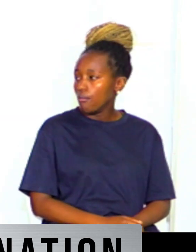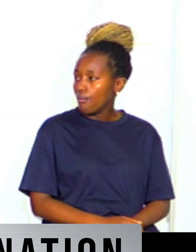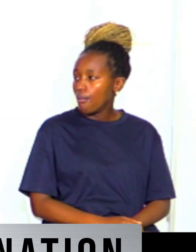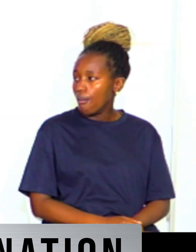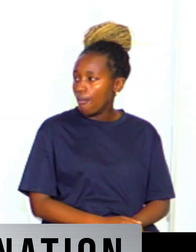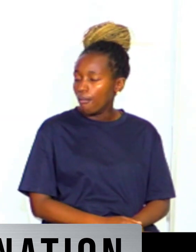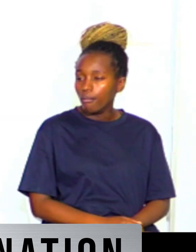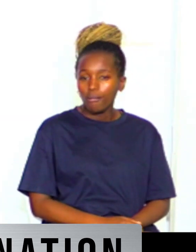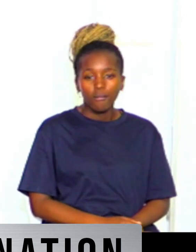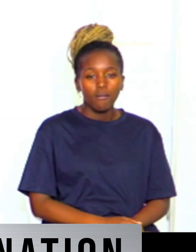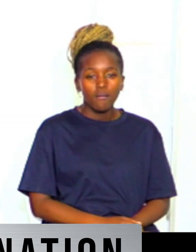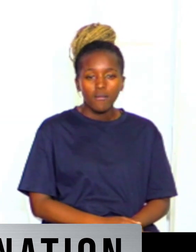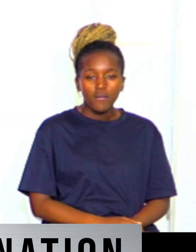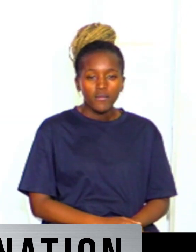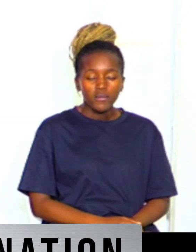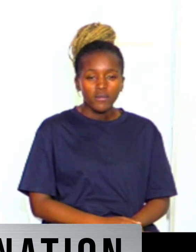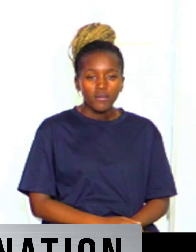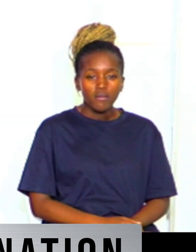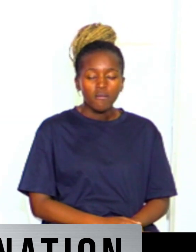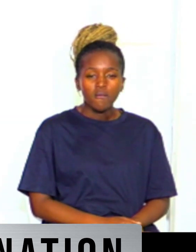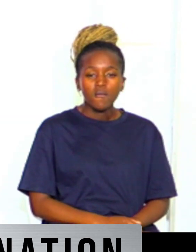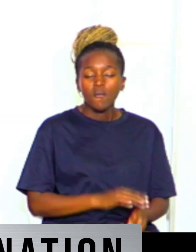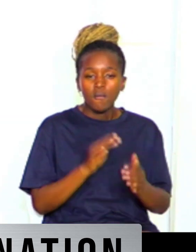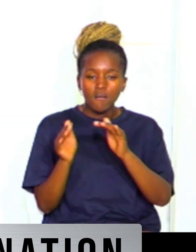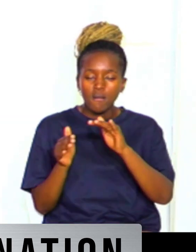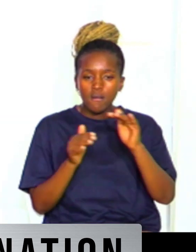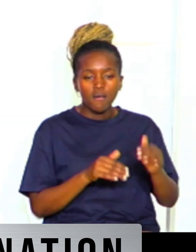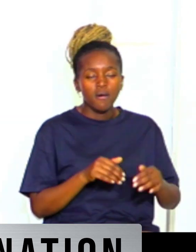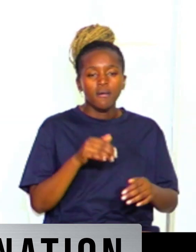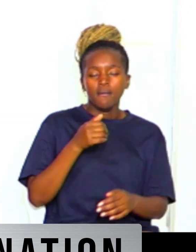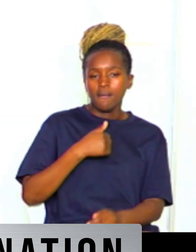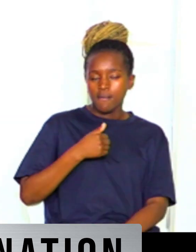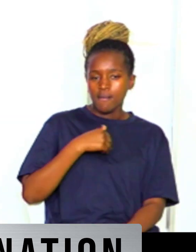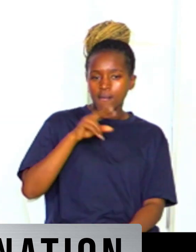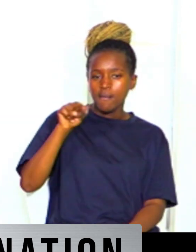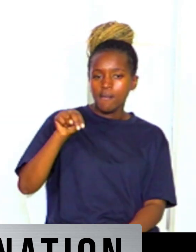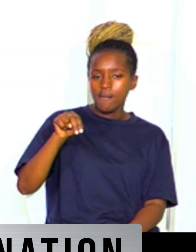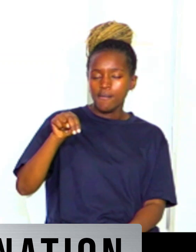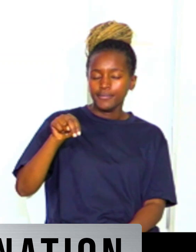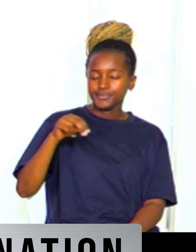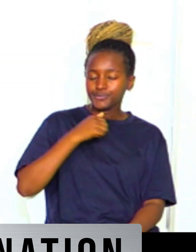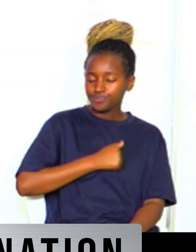Okay. Tundu Lissu in Tanzania.